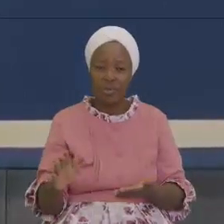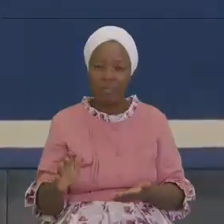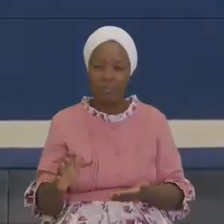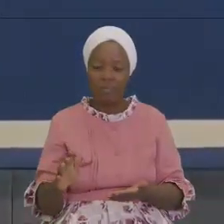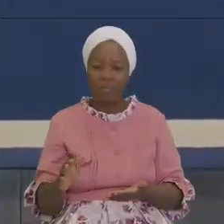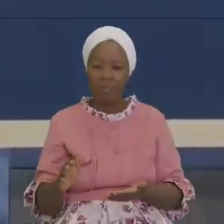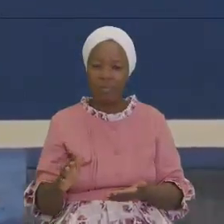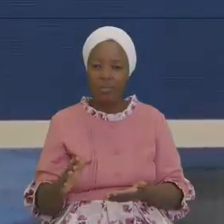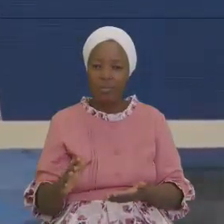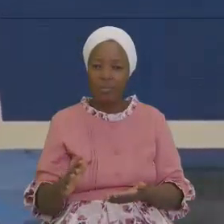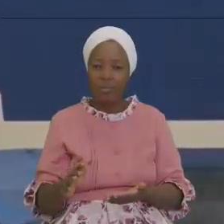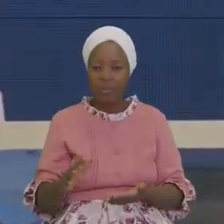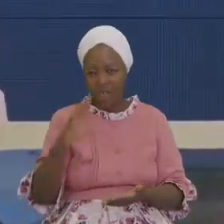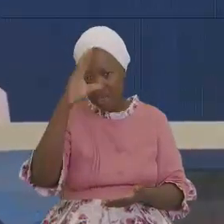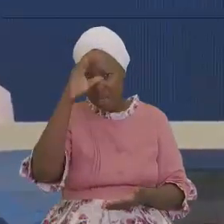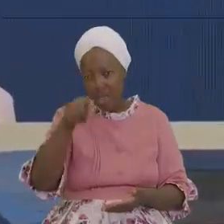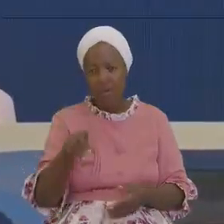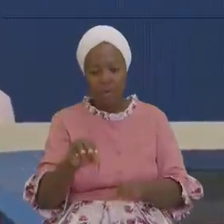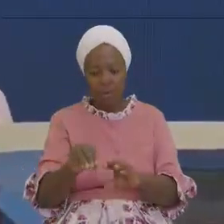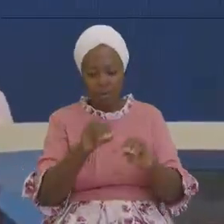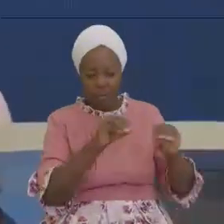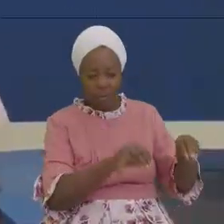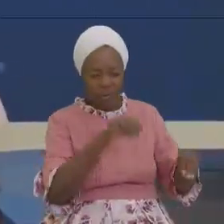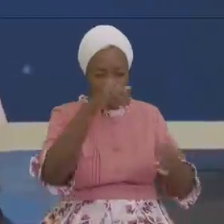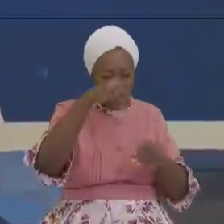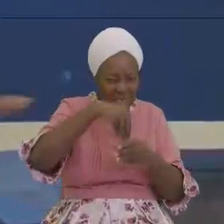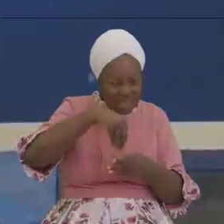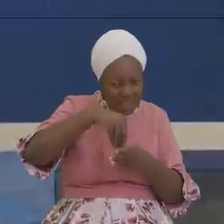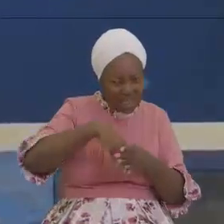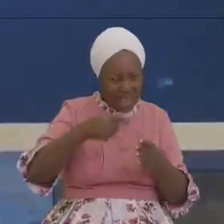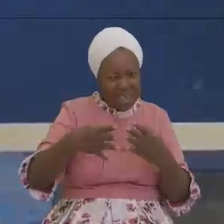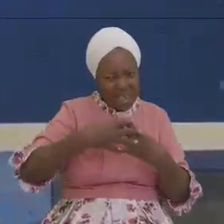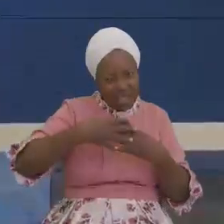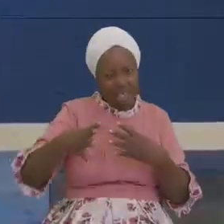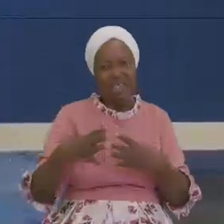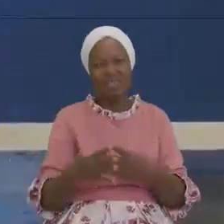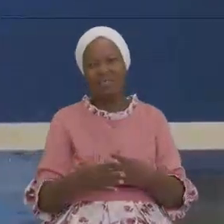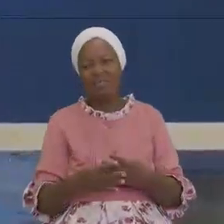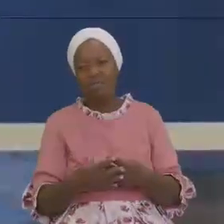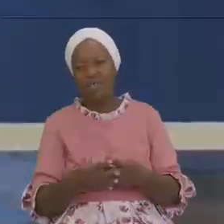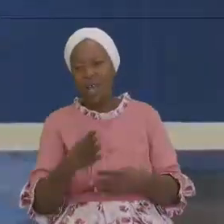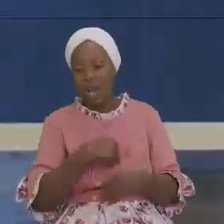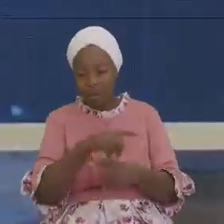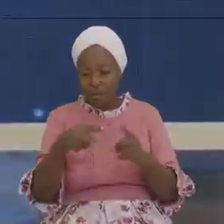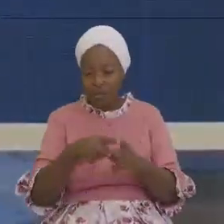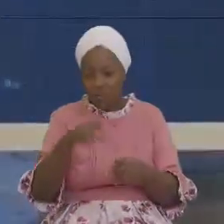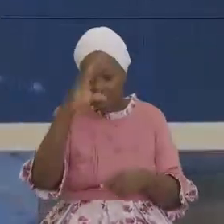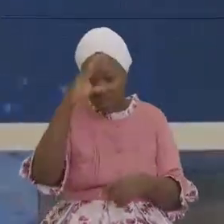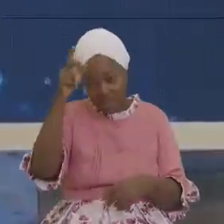he puts inside the cage. And when he puts them inside the